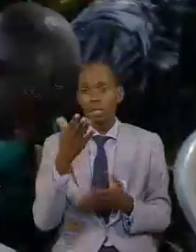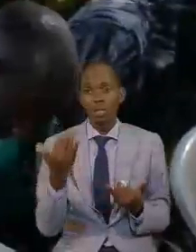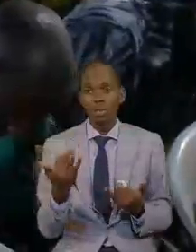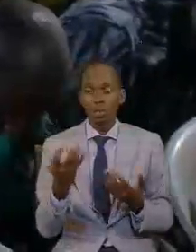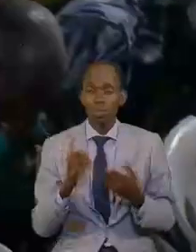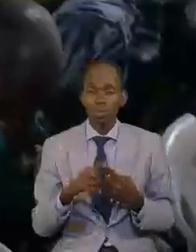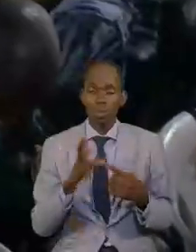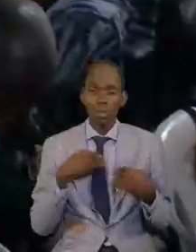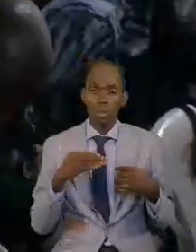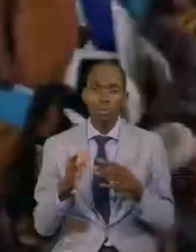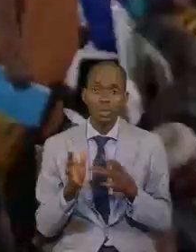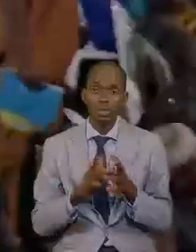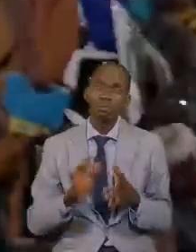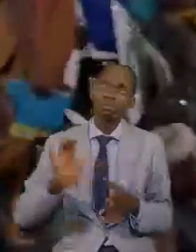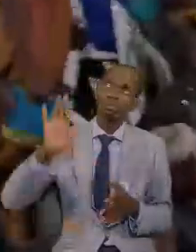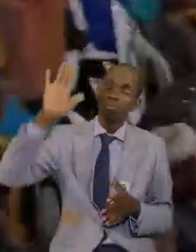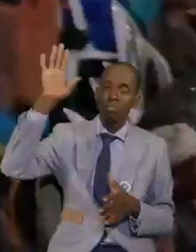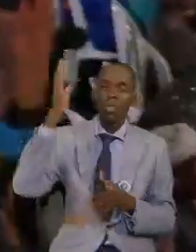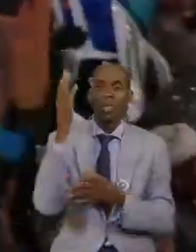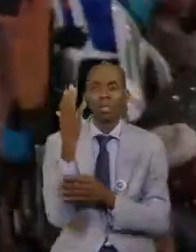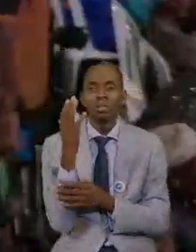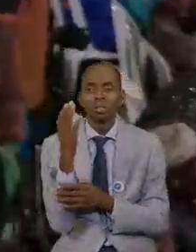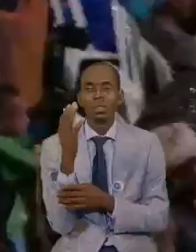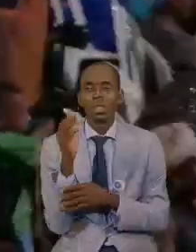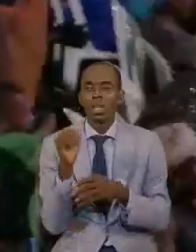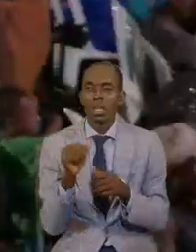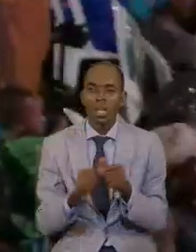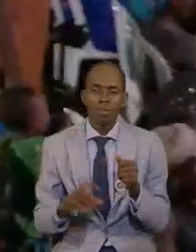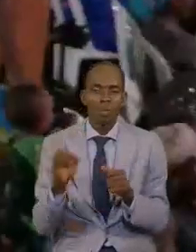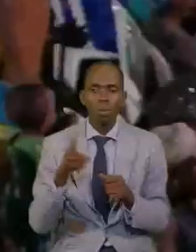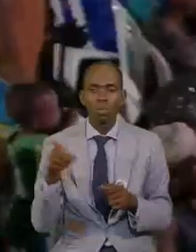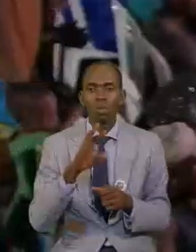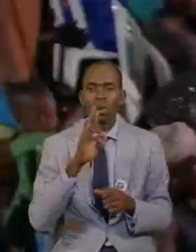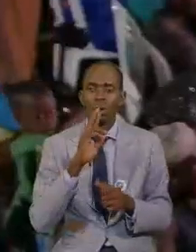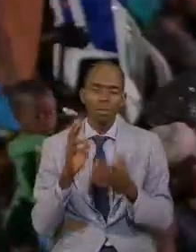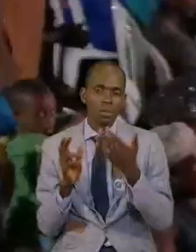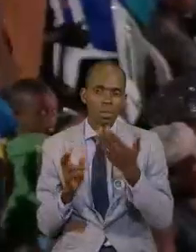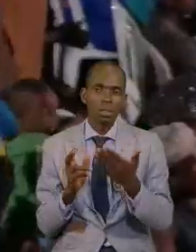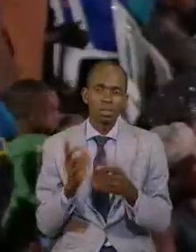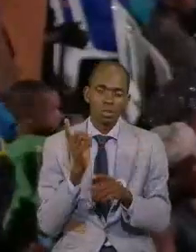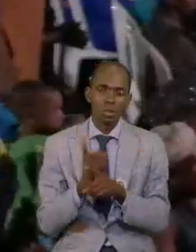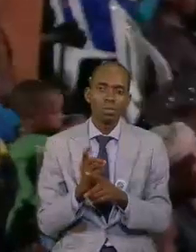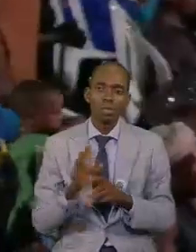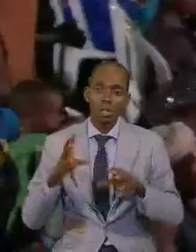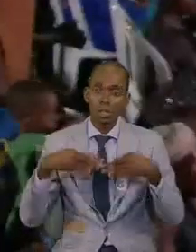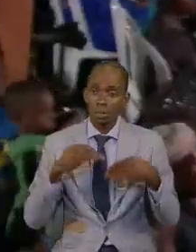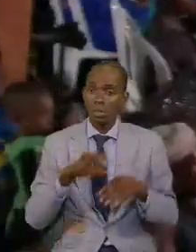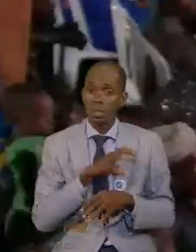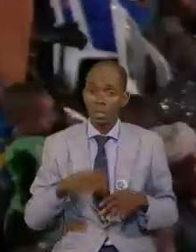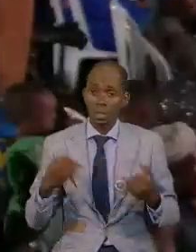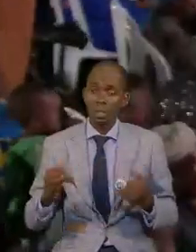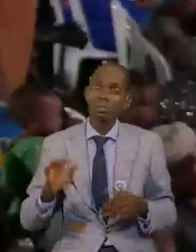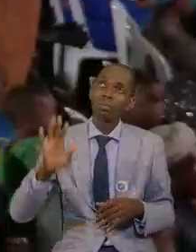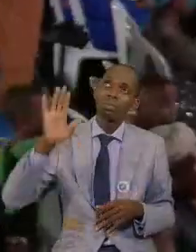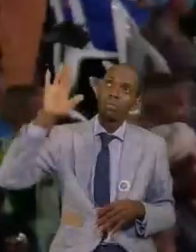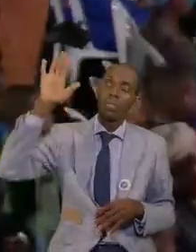television, online, everywhere you are, raise up your hand now. And